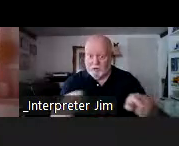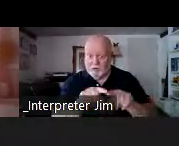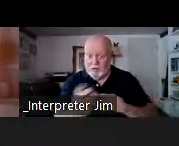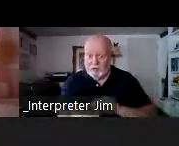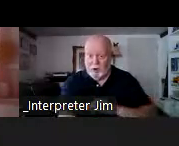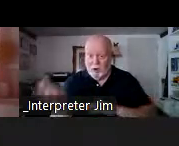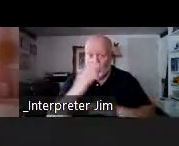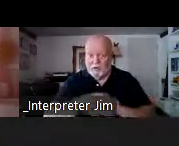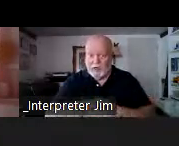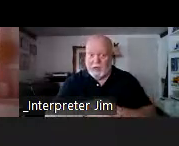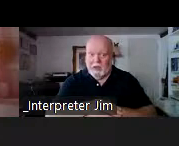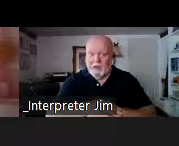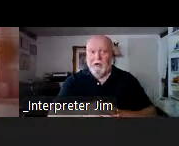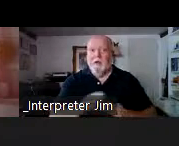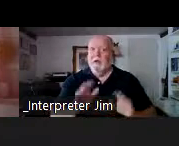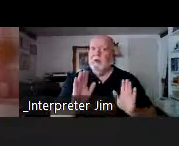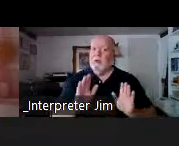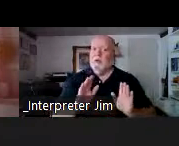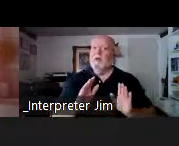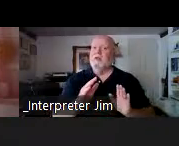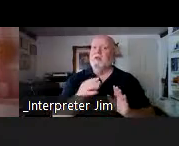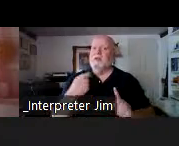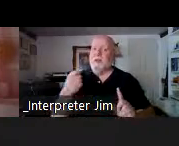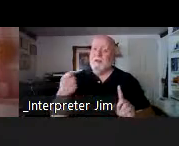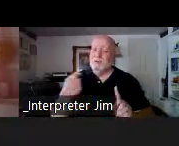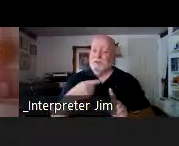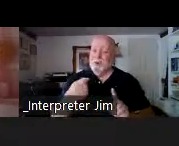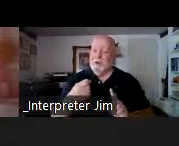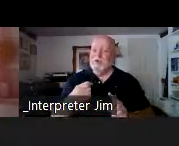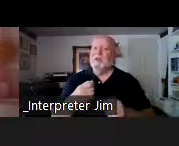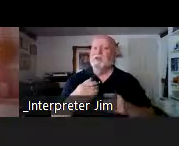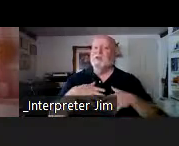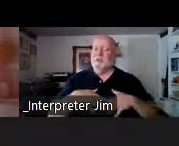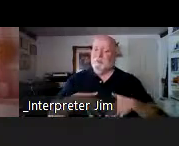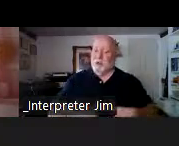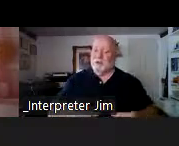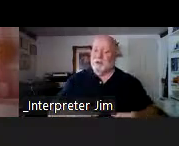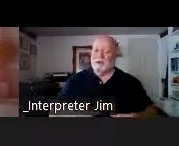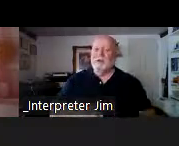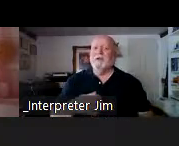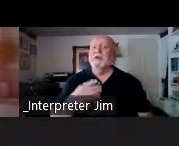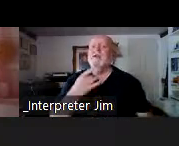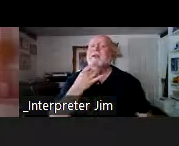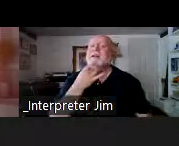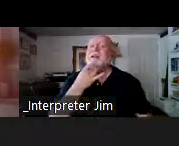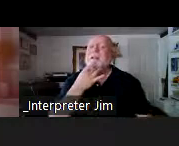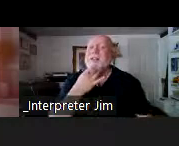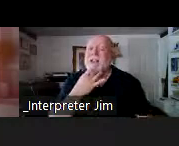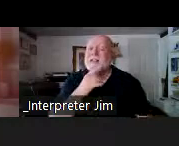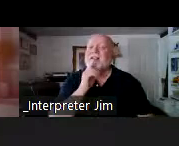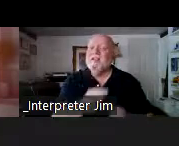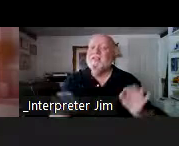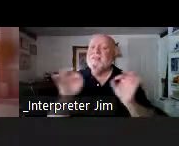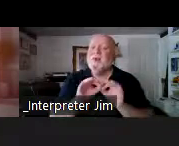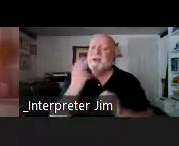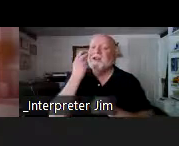casino. It's triggering a pro-depressive circuit. Light is really important. Looking at light at sunrise and sunset, it